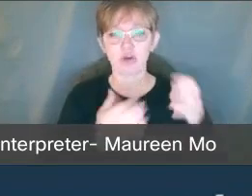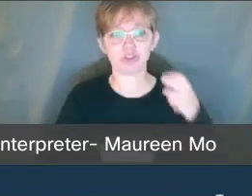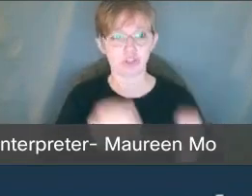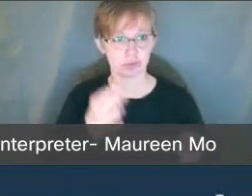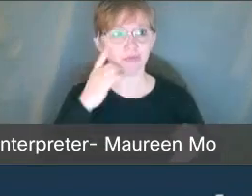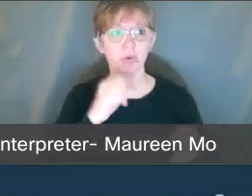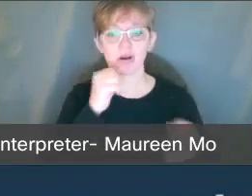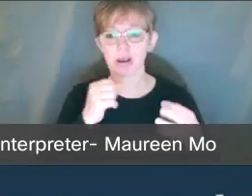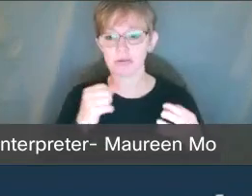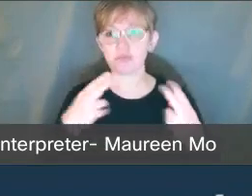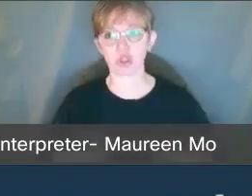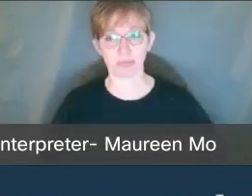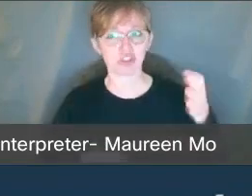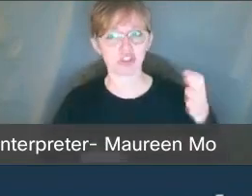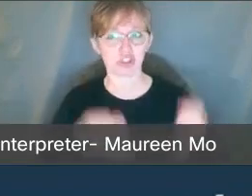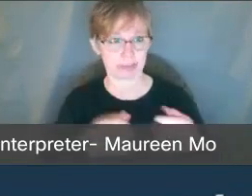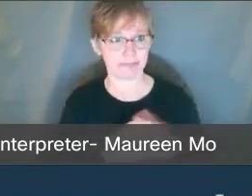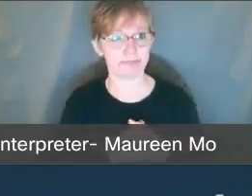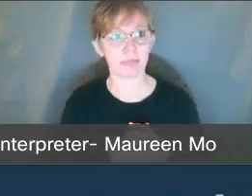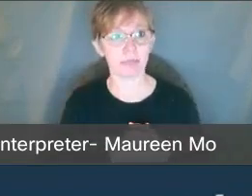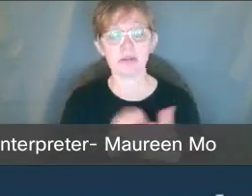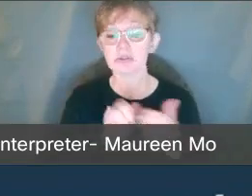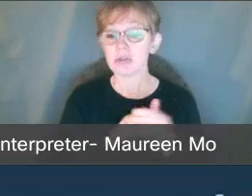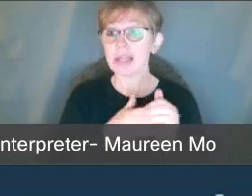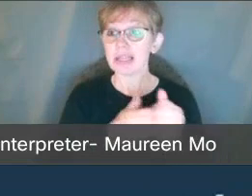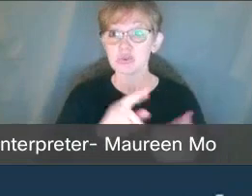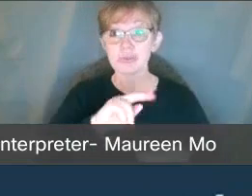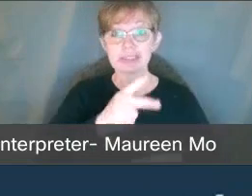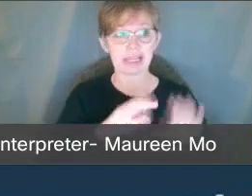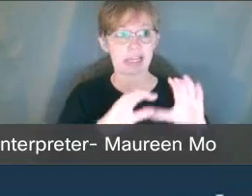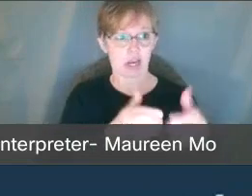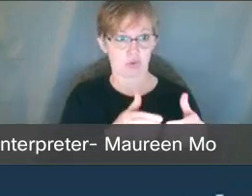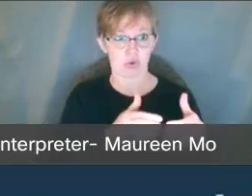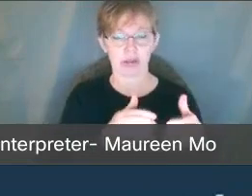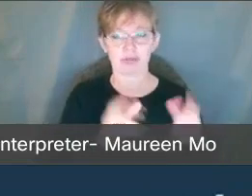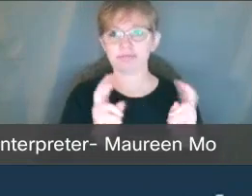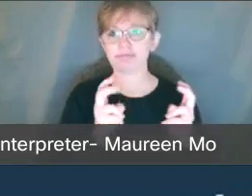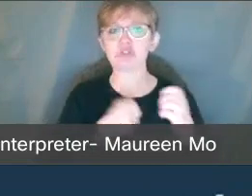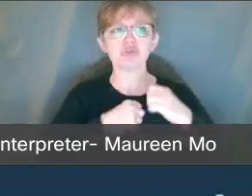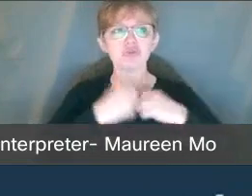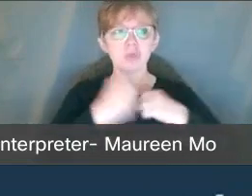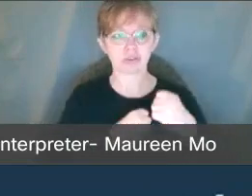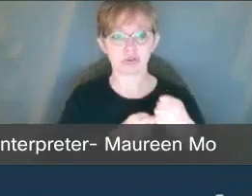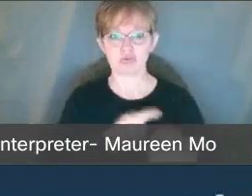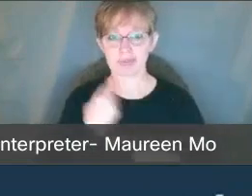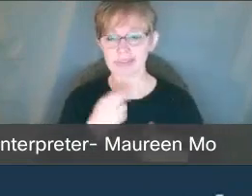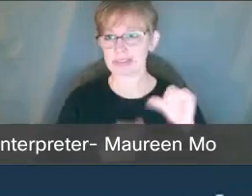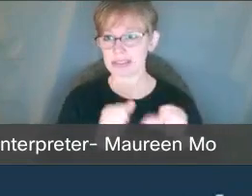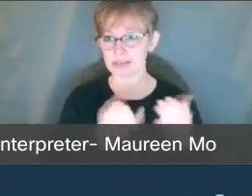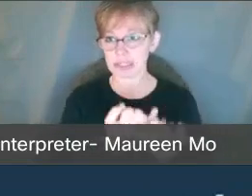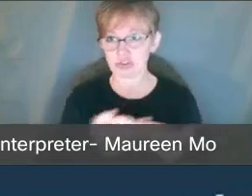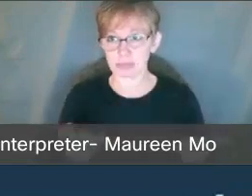So that leads us to the second category of instruments, what we call structured risk assessment instruments. And it's a little bit of